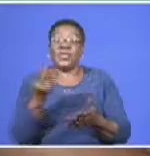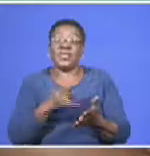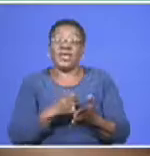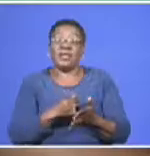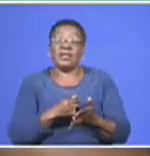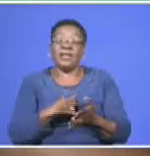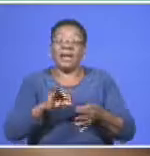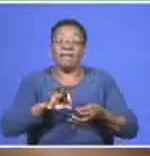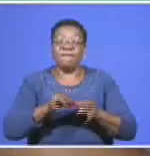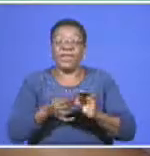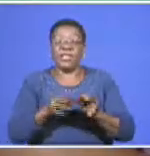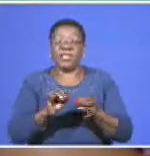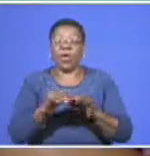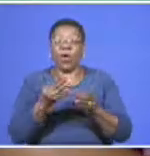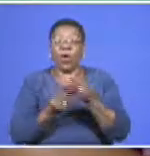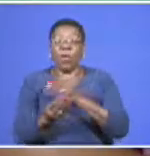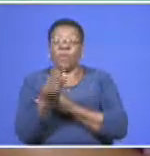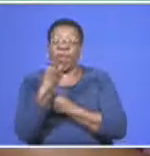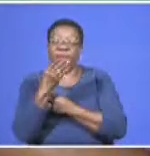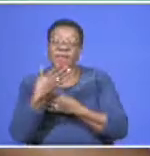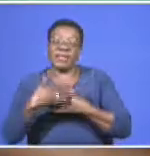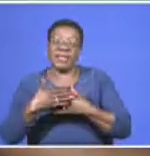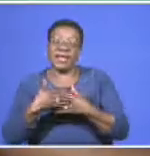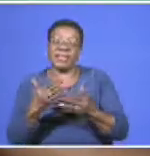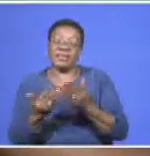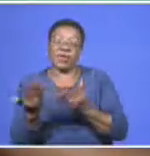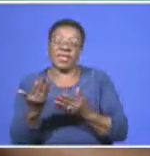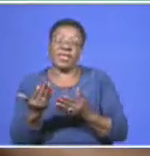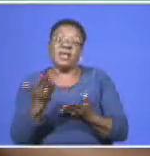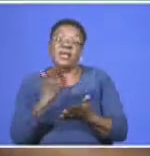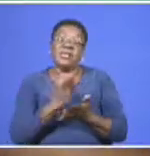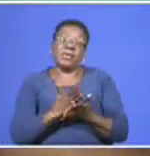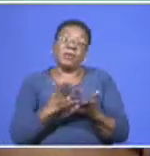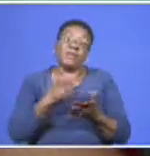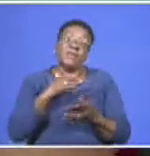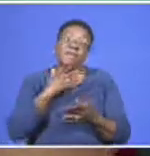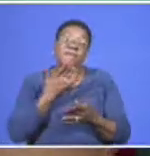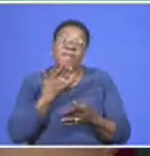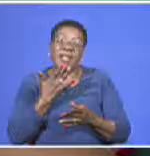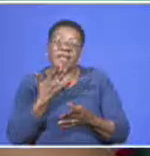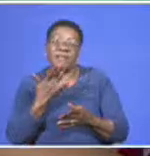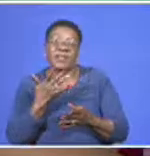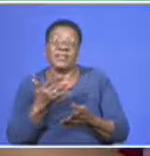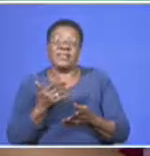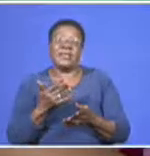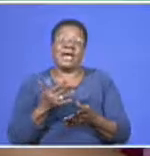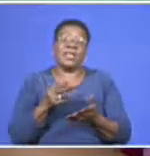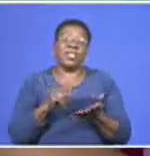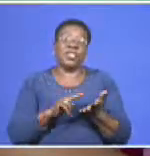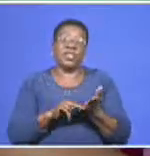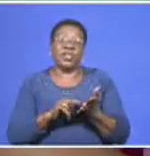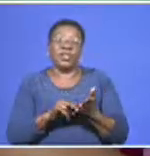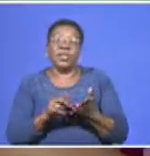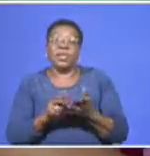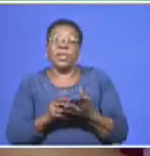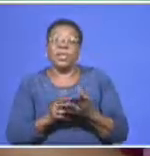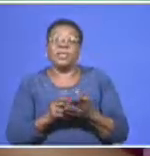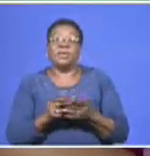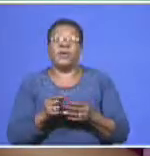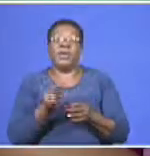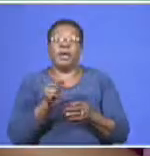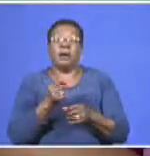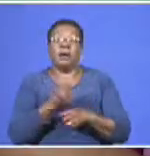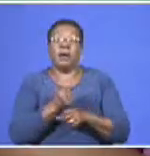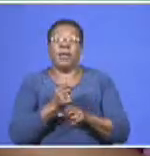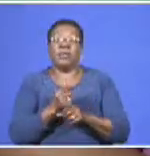you have because some of the flavors and the sugars and all of the things that are developed in the cooking process, it's very difficult